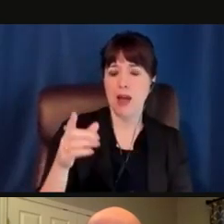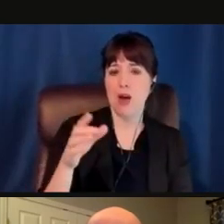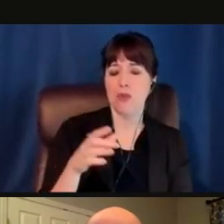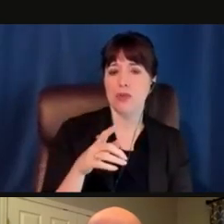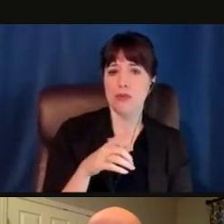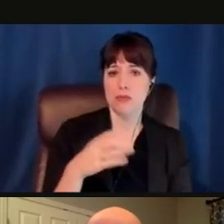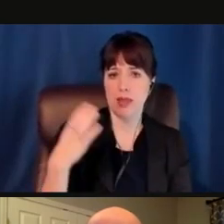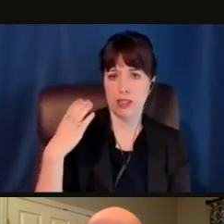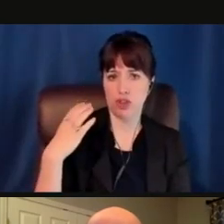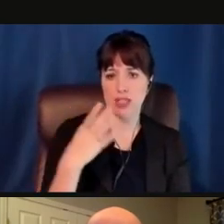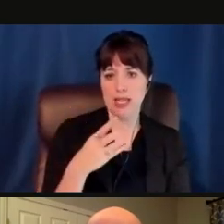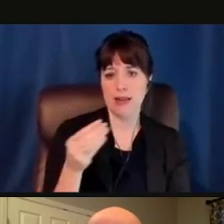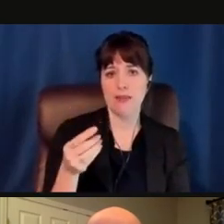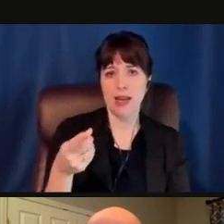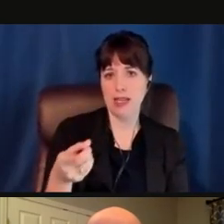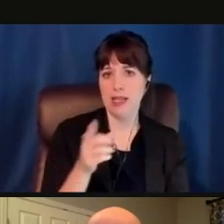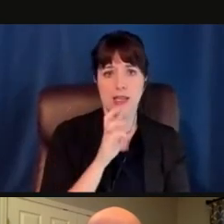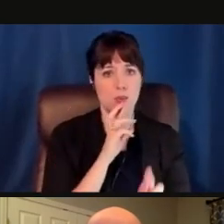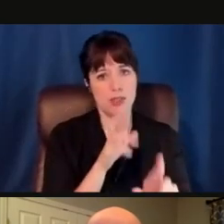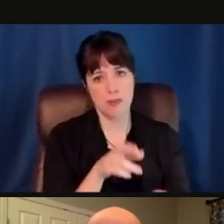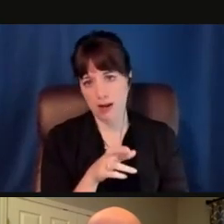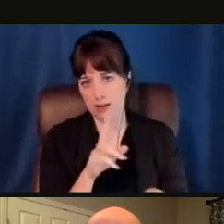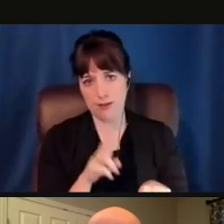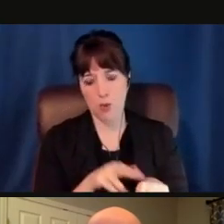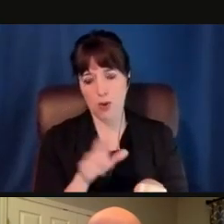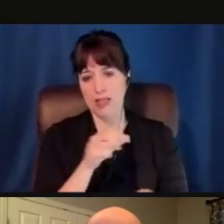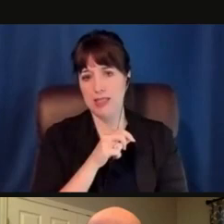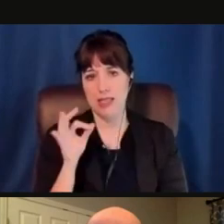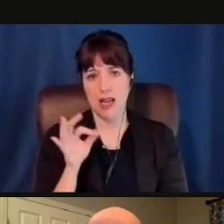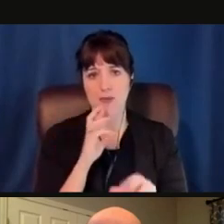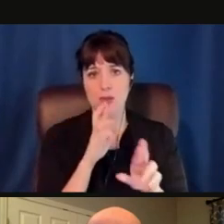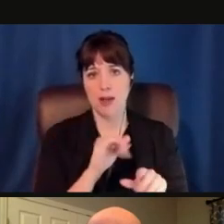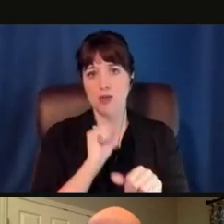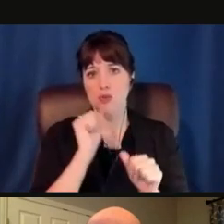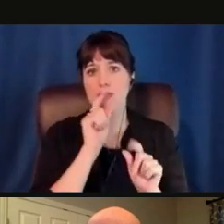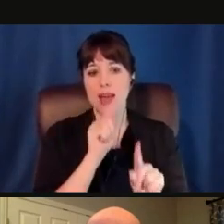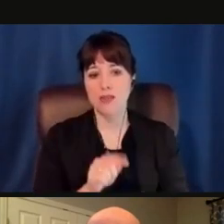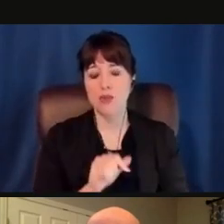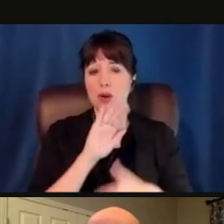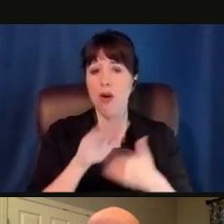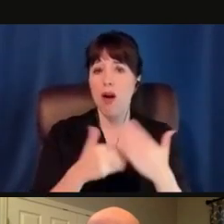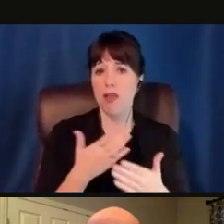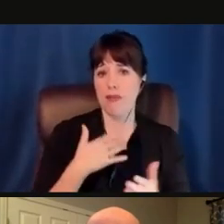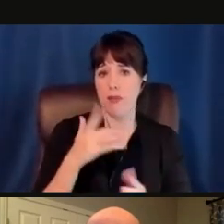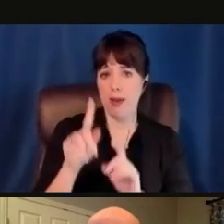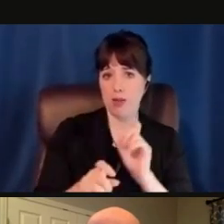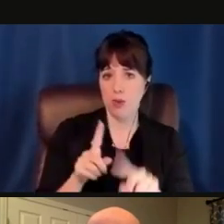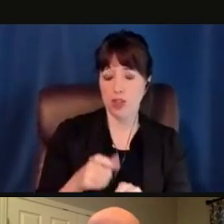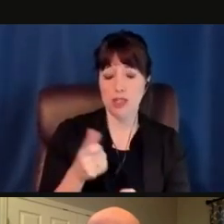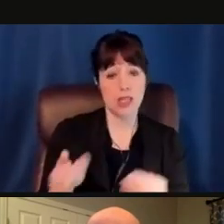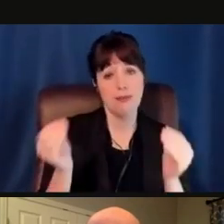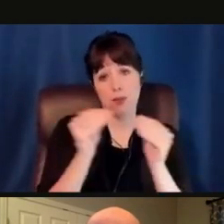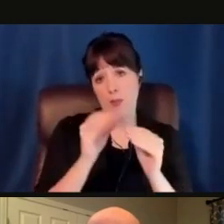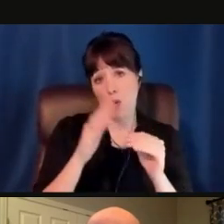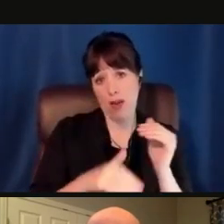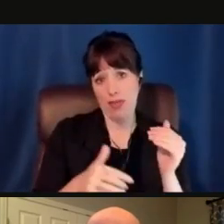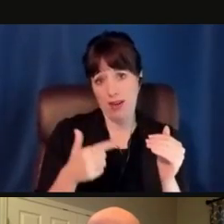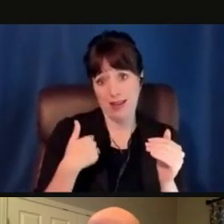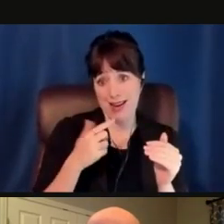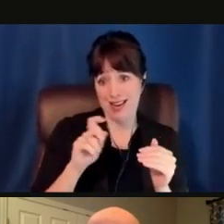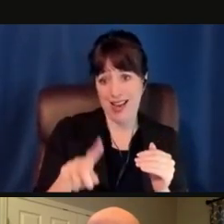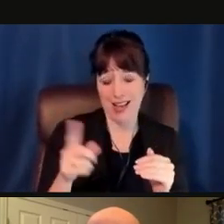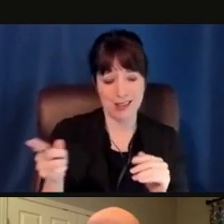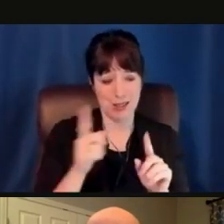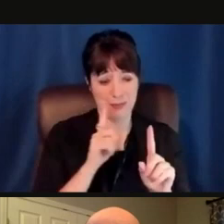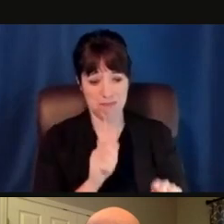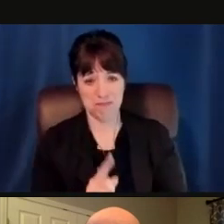course, he responded and his staff responded with answers to all of my questions, even more than the ones that I had asked.